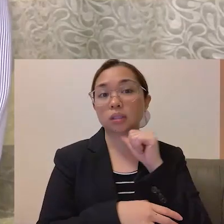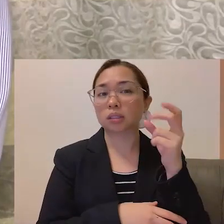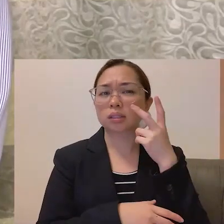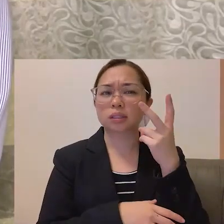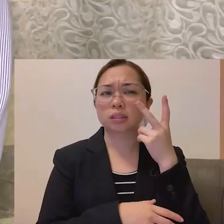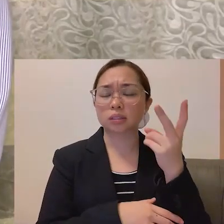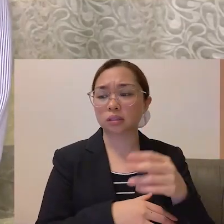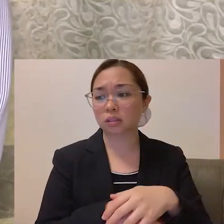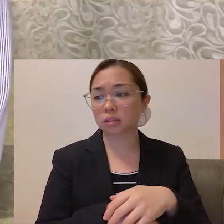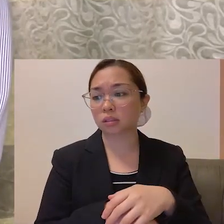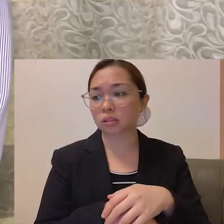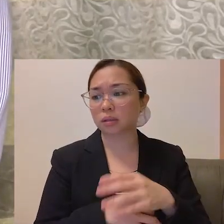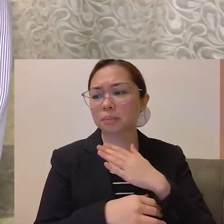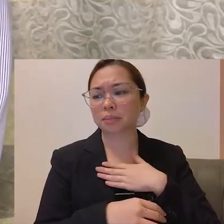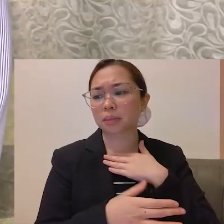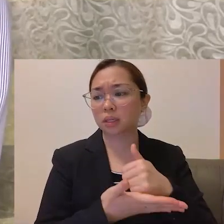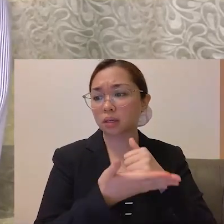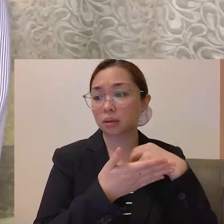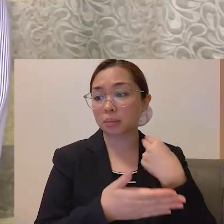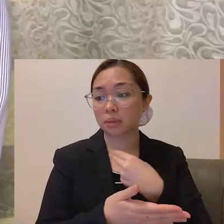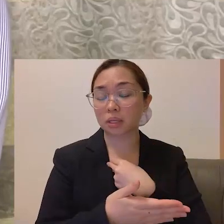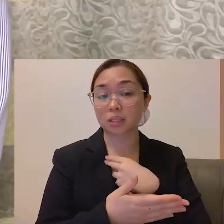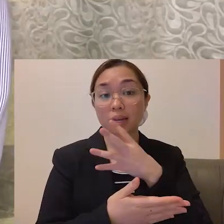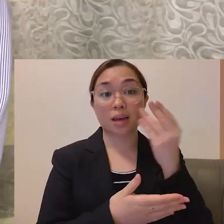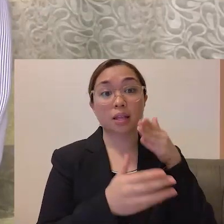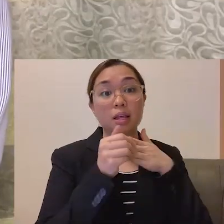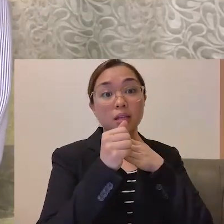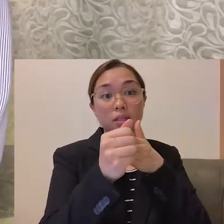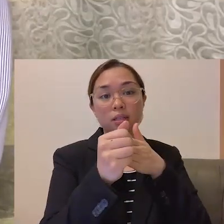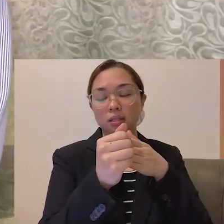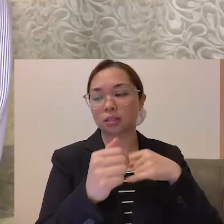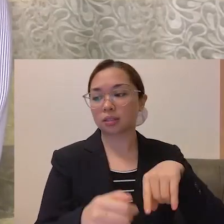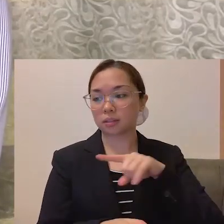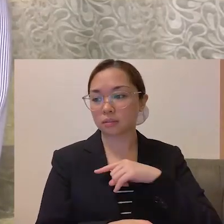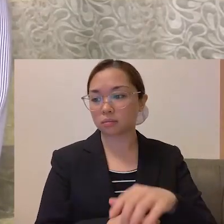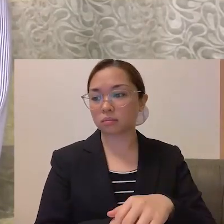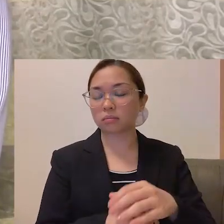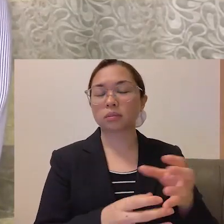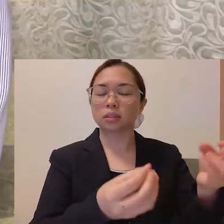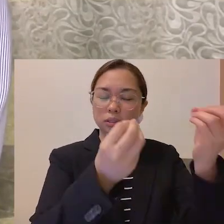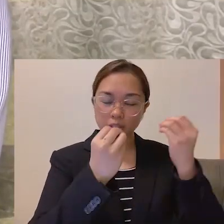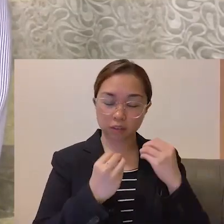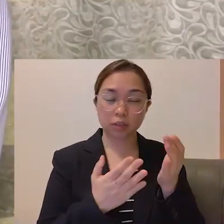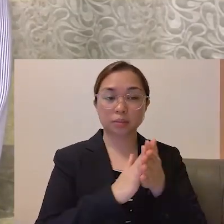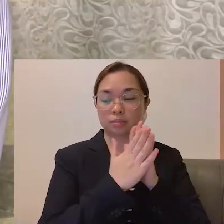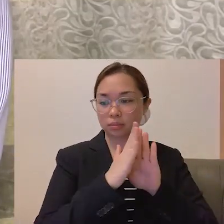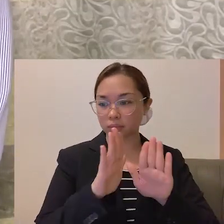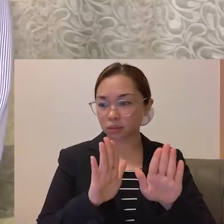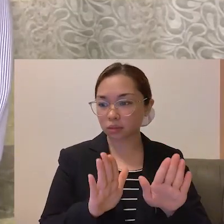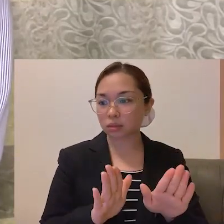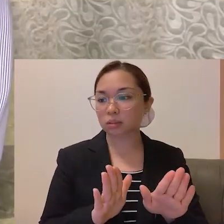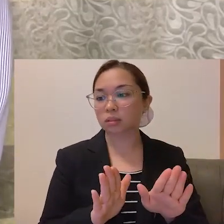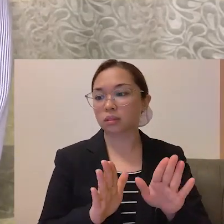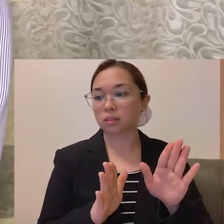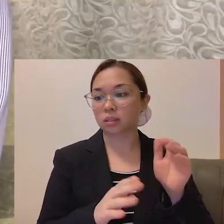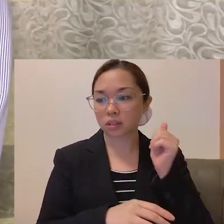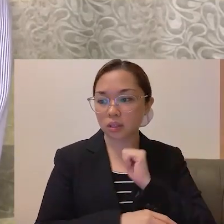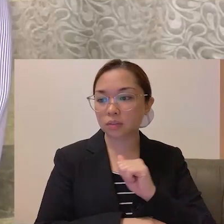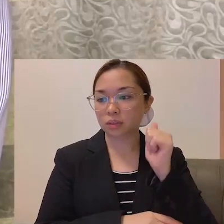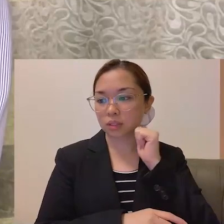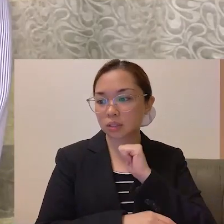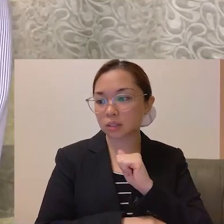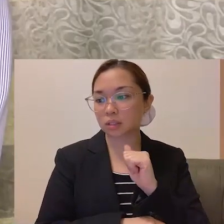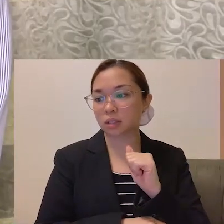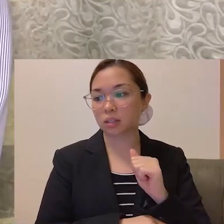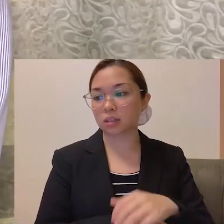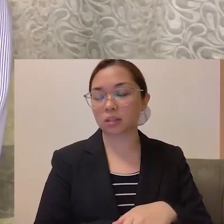Teach us, Lord, how to find peace in you each day. Give us the peace that we cannot produce on our own, but